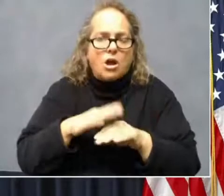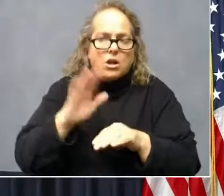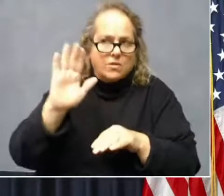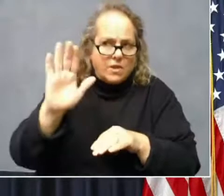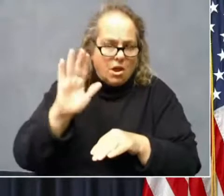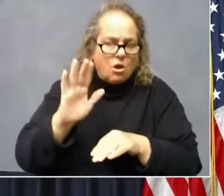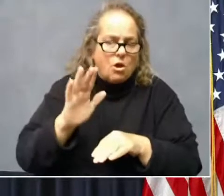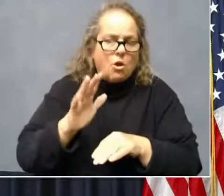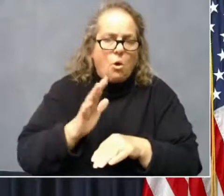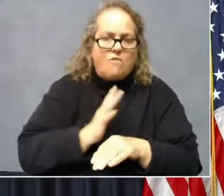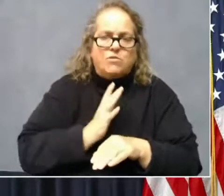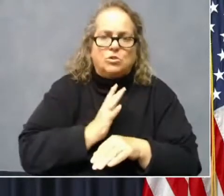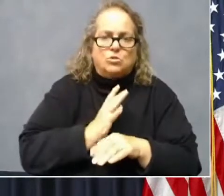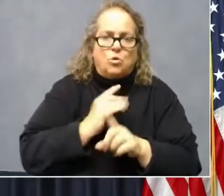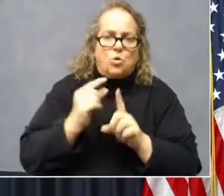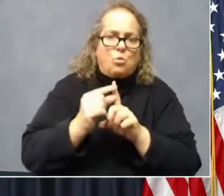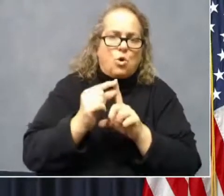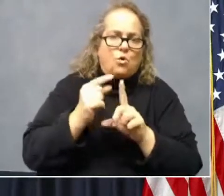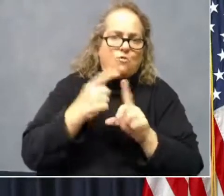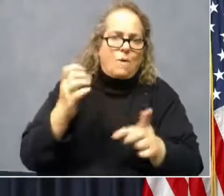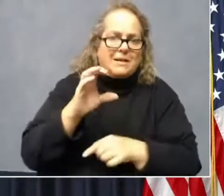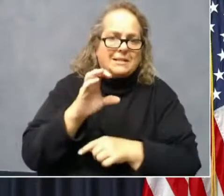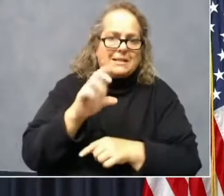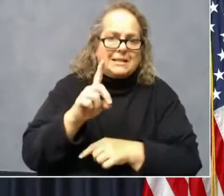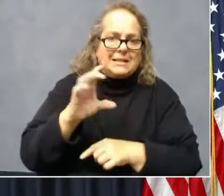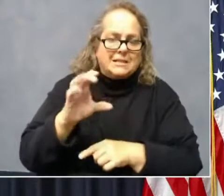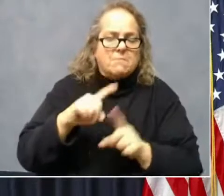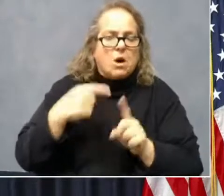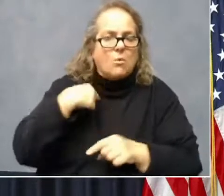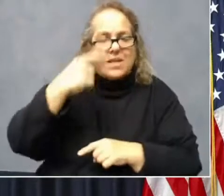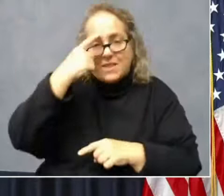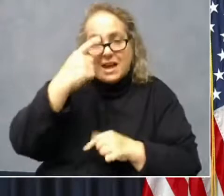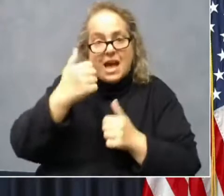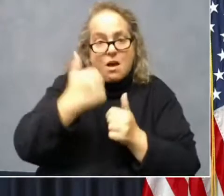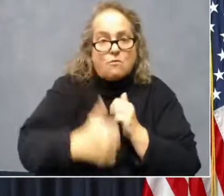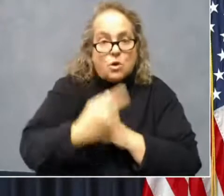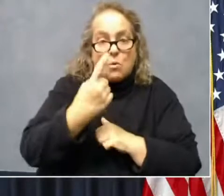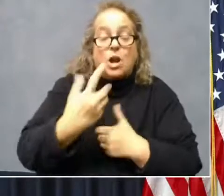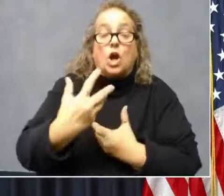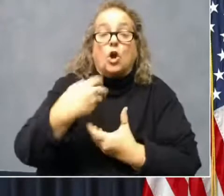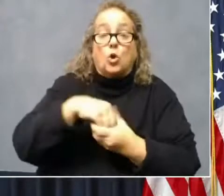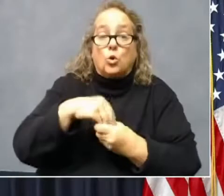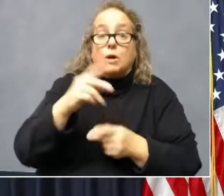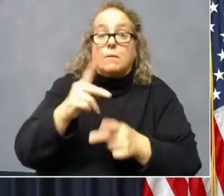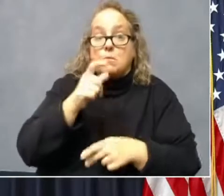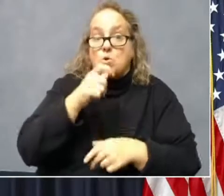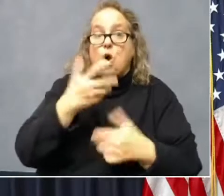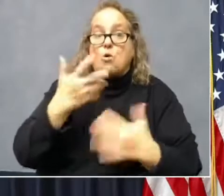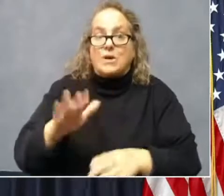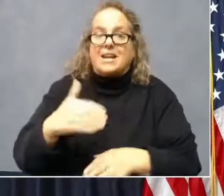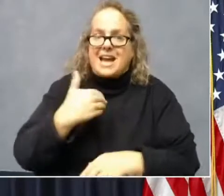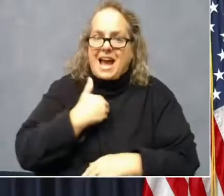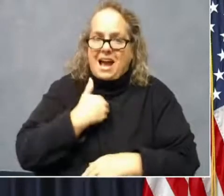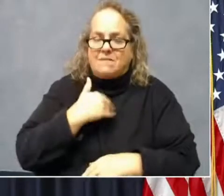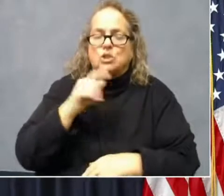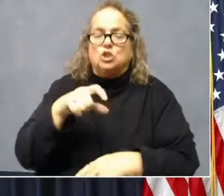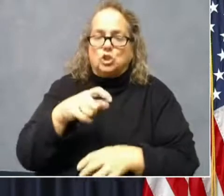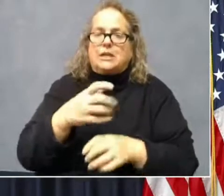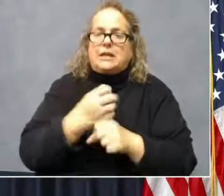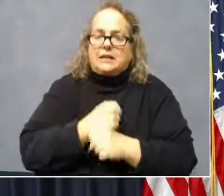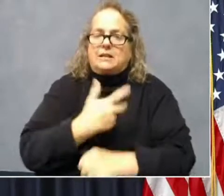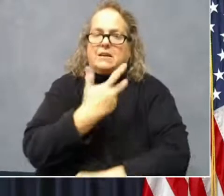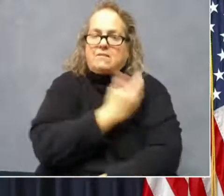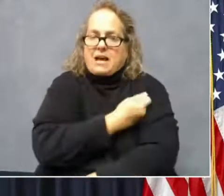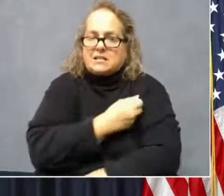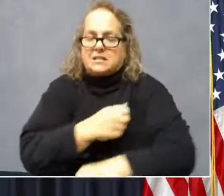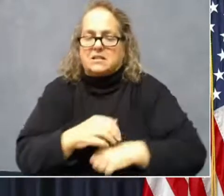it will be that everyone, including those who have had it, should get the vaccine. Jennifer Brown from the Hoptown